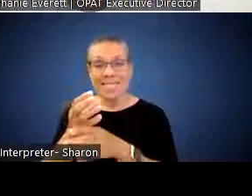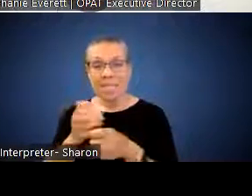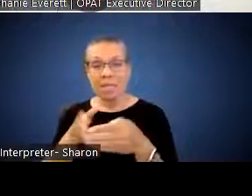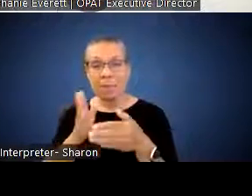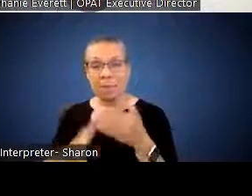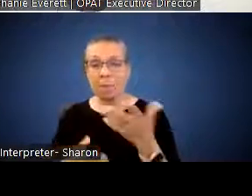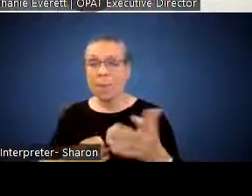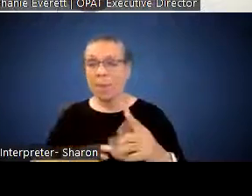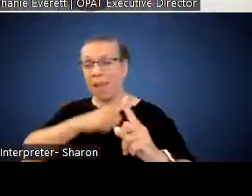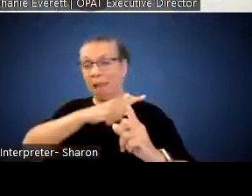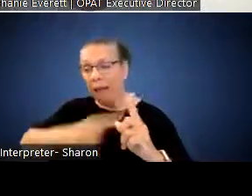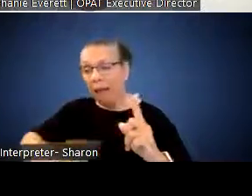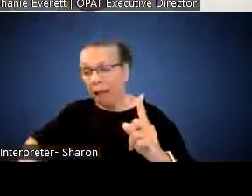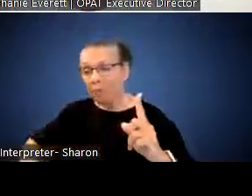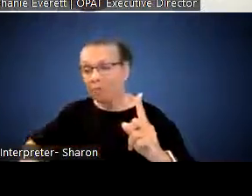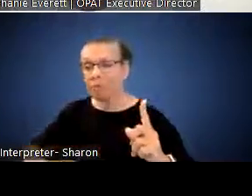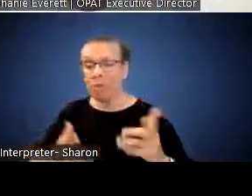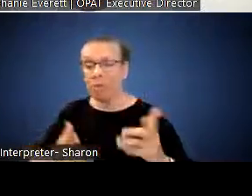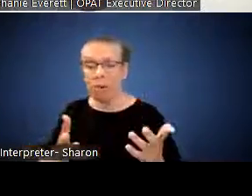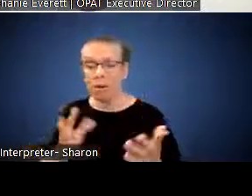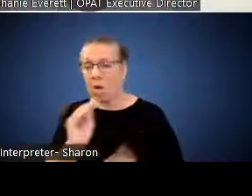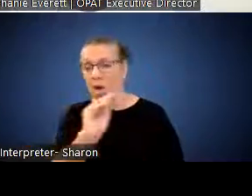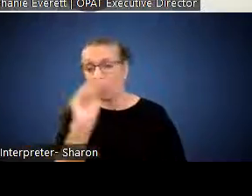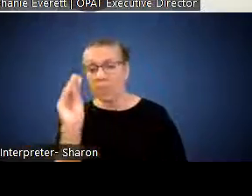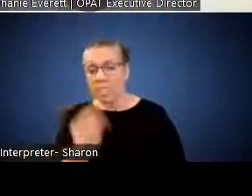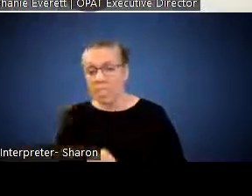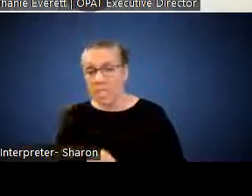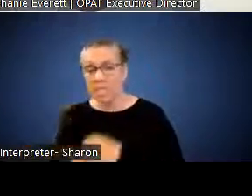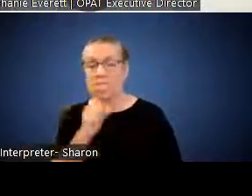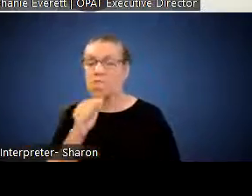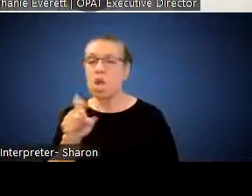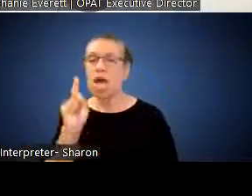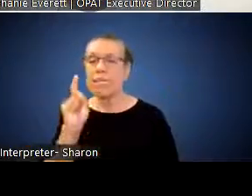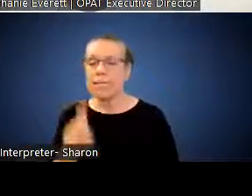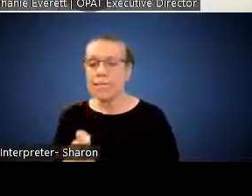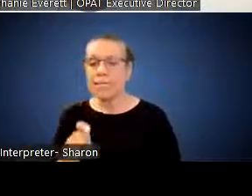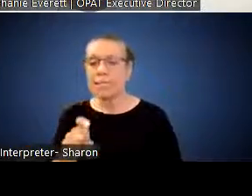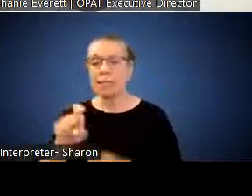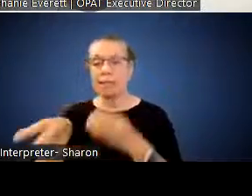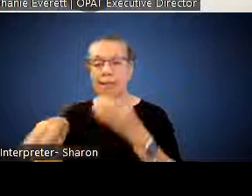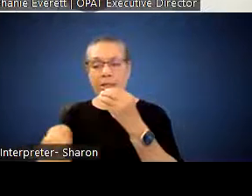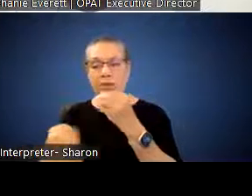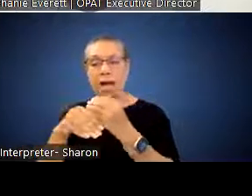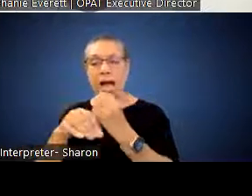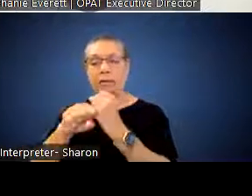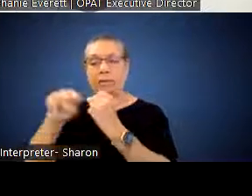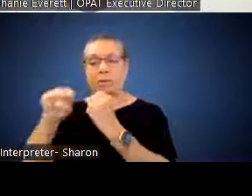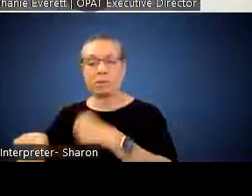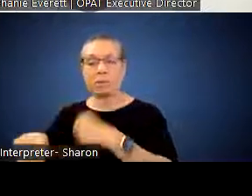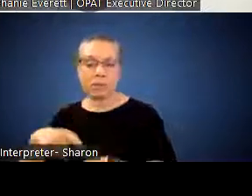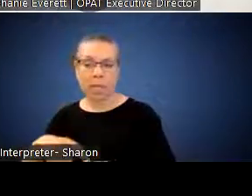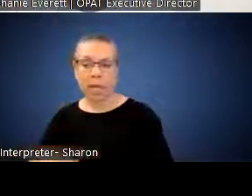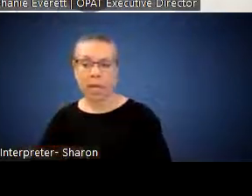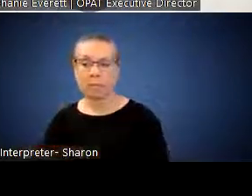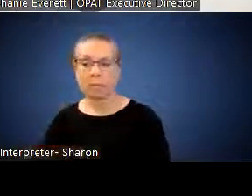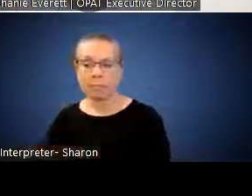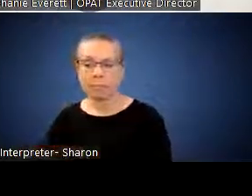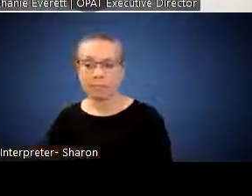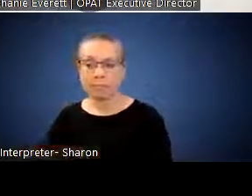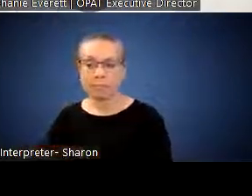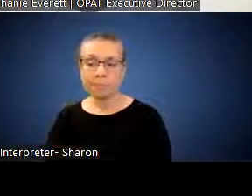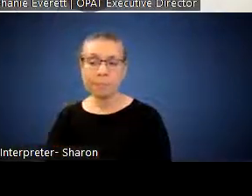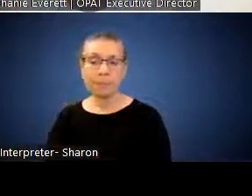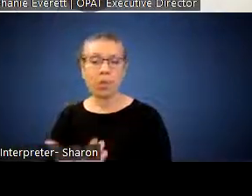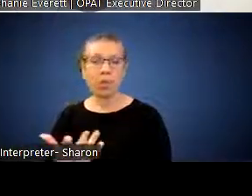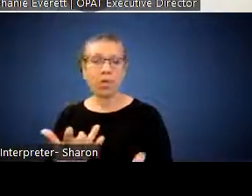half or some number of them wouldn't need that additional, you know, kind of consent or